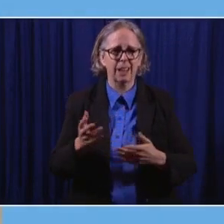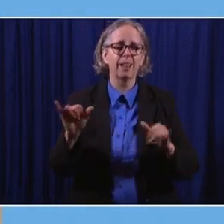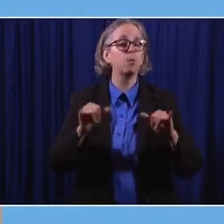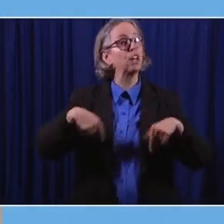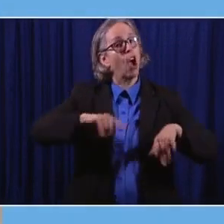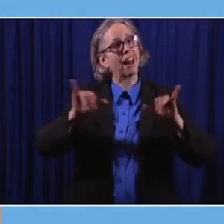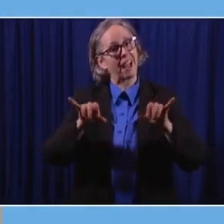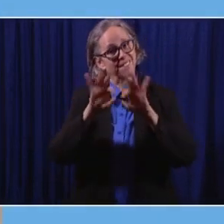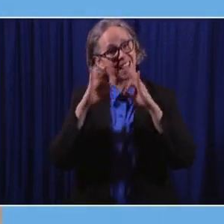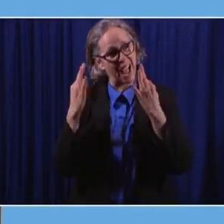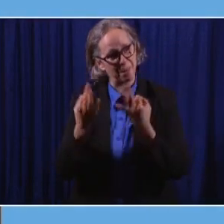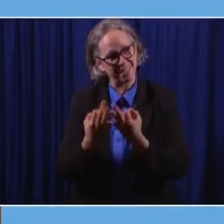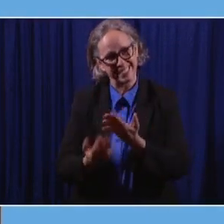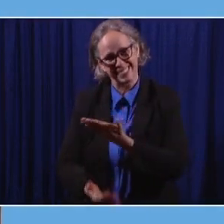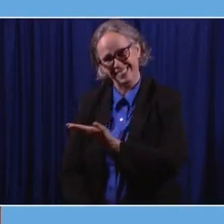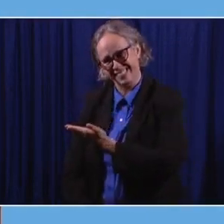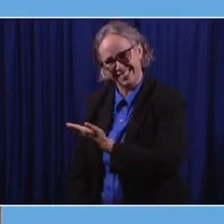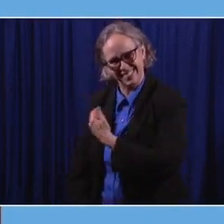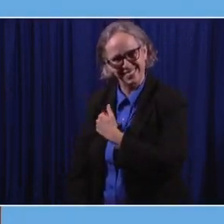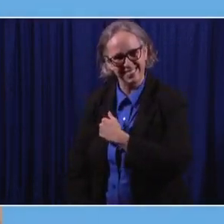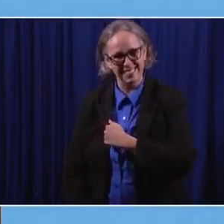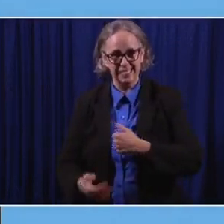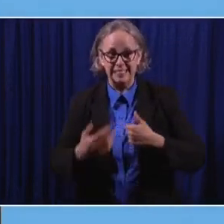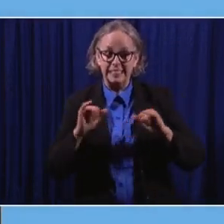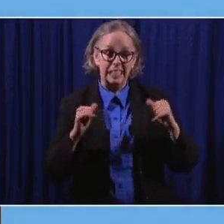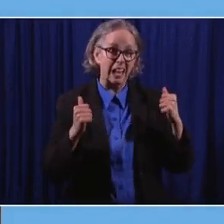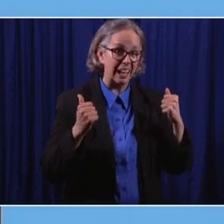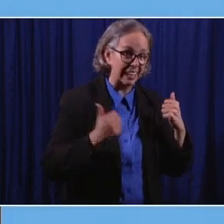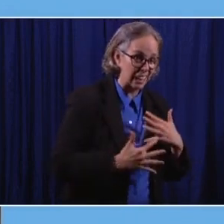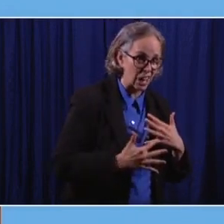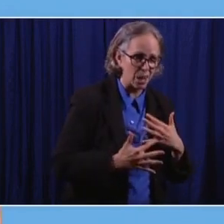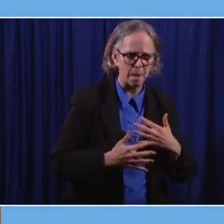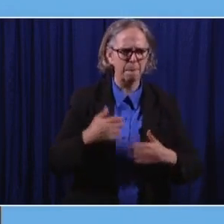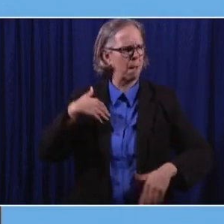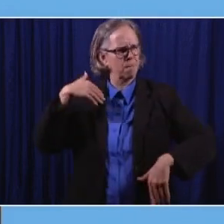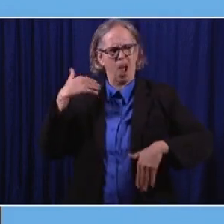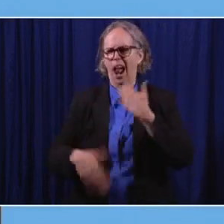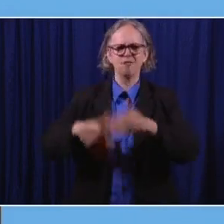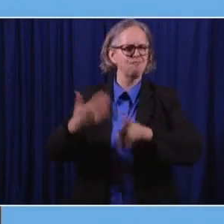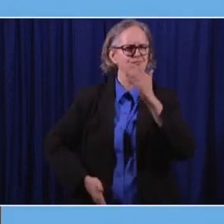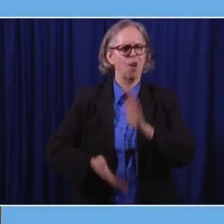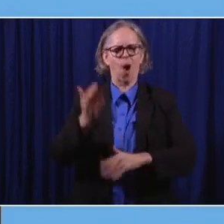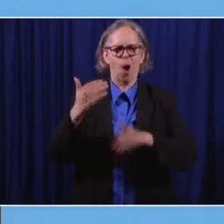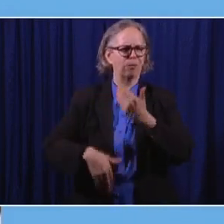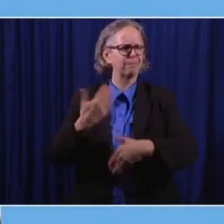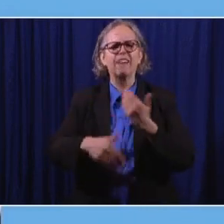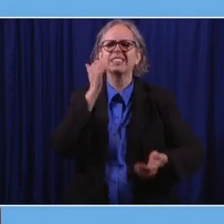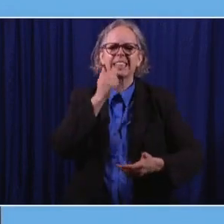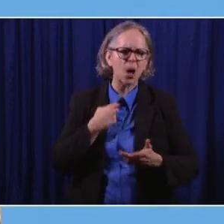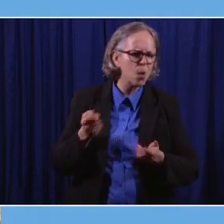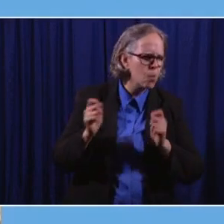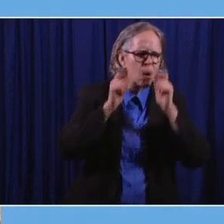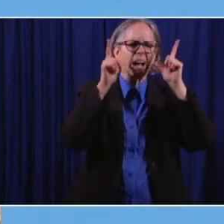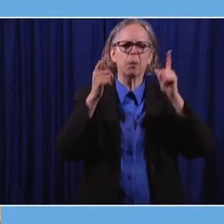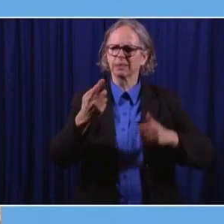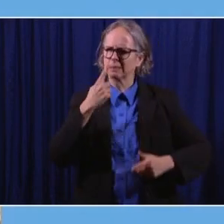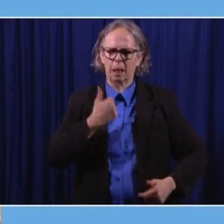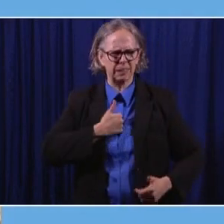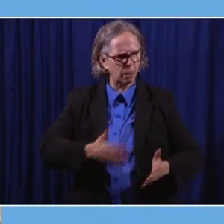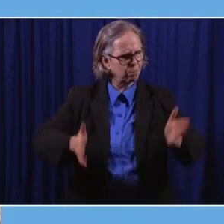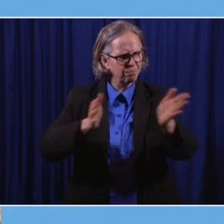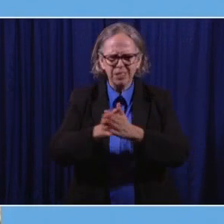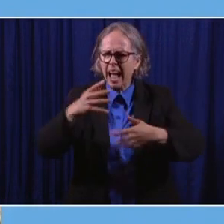still afraid, but I know in my role, I wake up every day and I tell myself, Abdul, you have a job to do. And there are